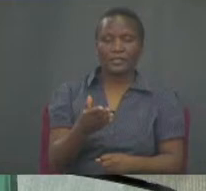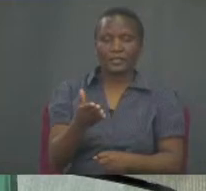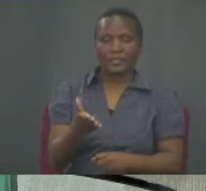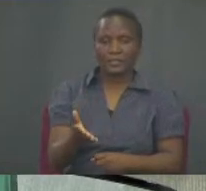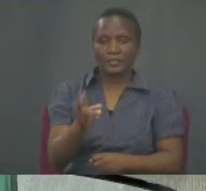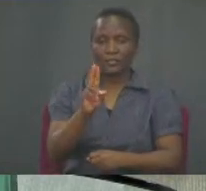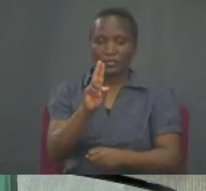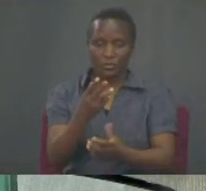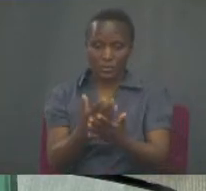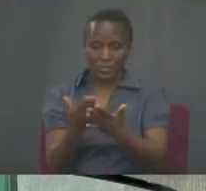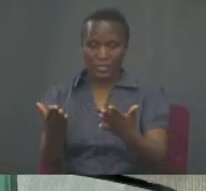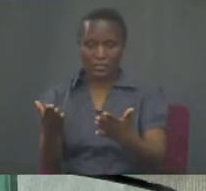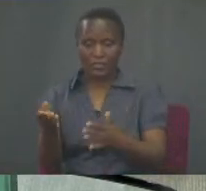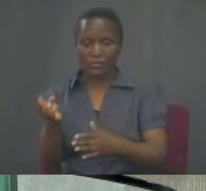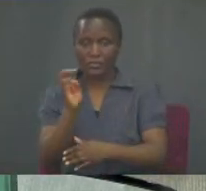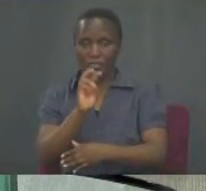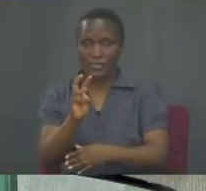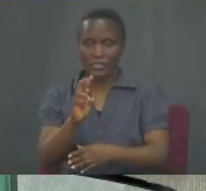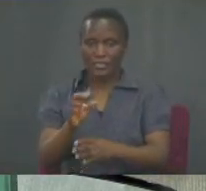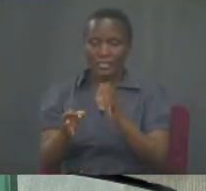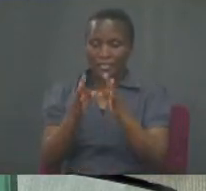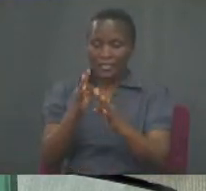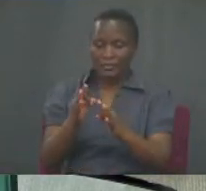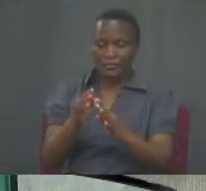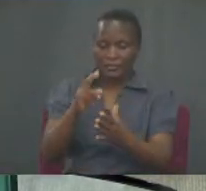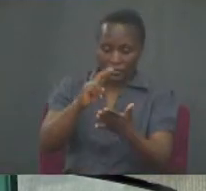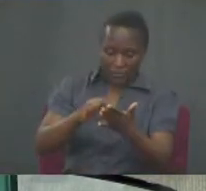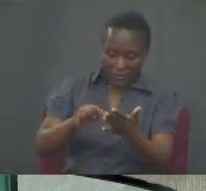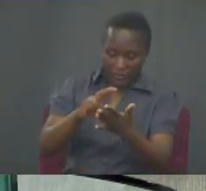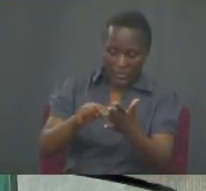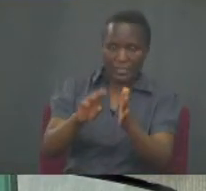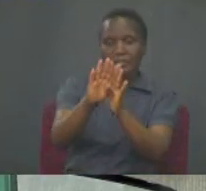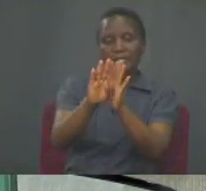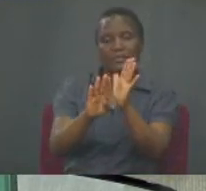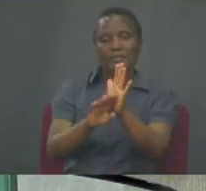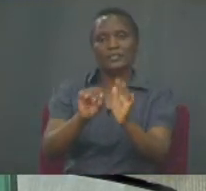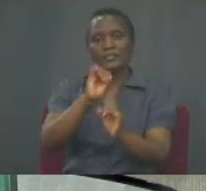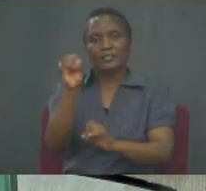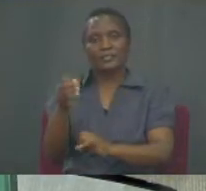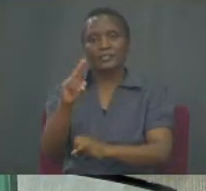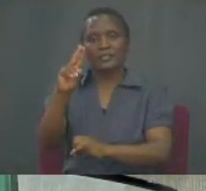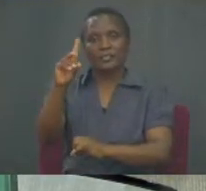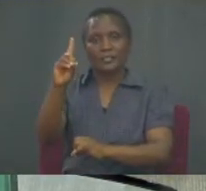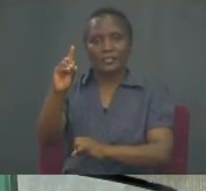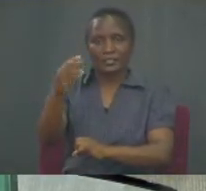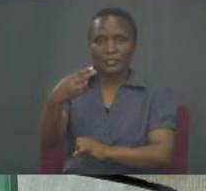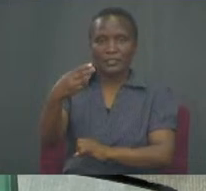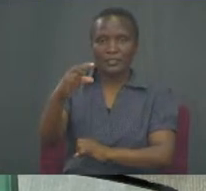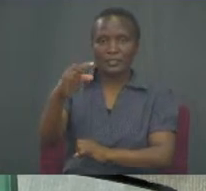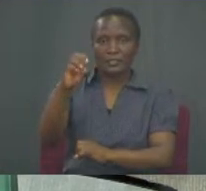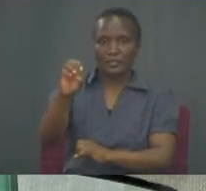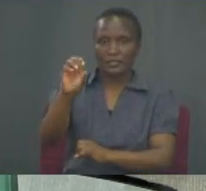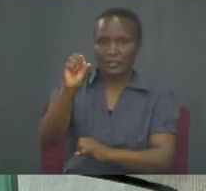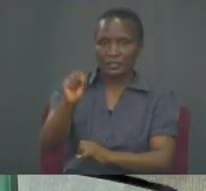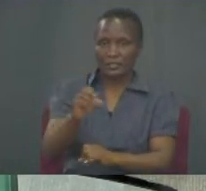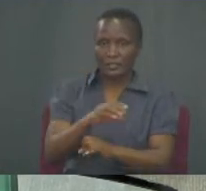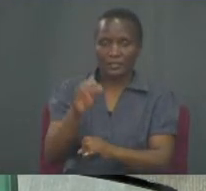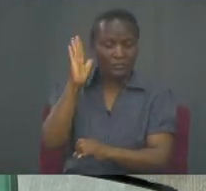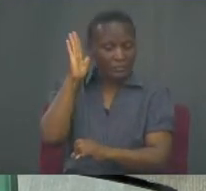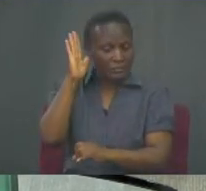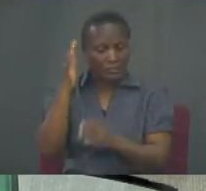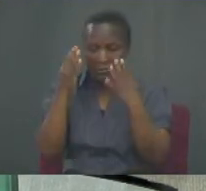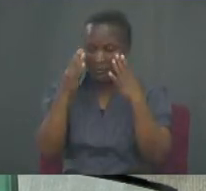see if you study the book of Judges. And obedience and blessings cannot be divorced.